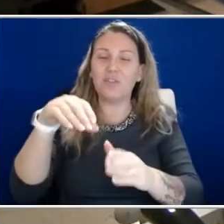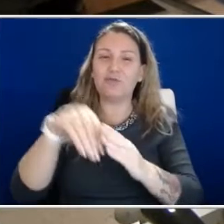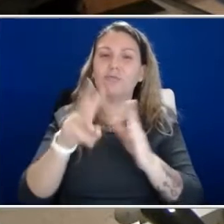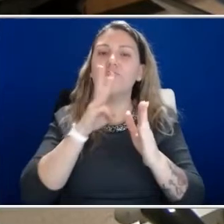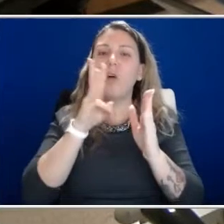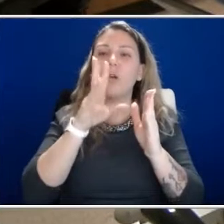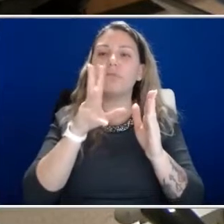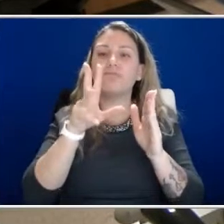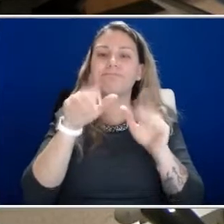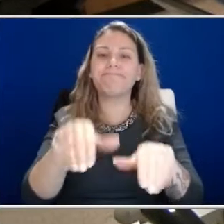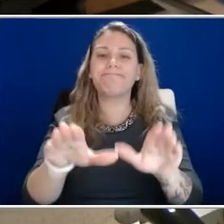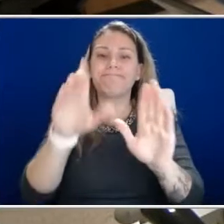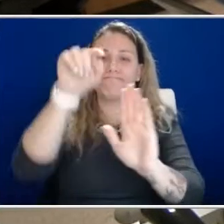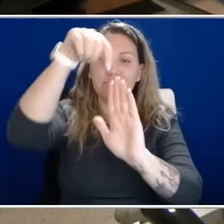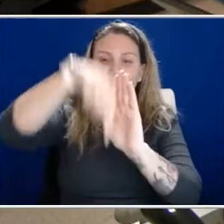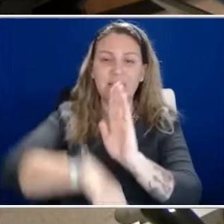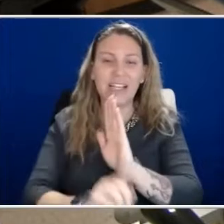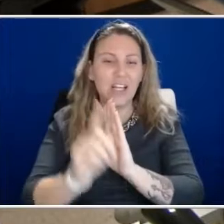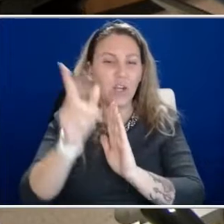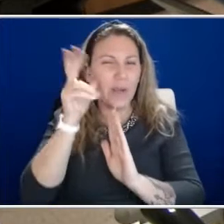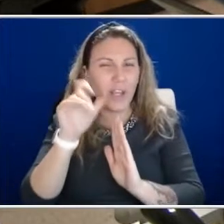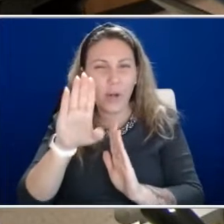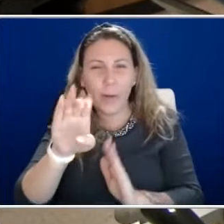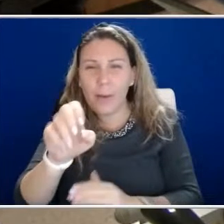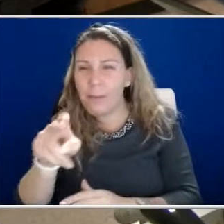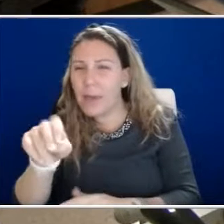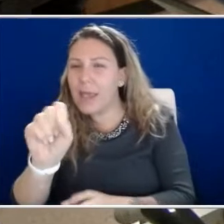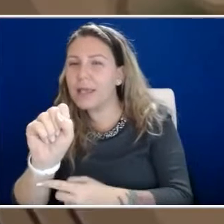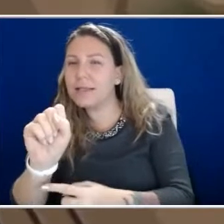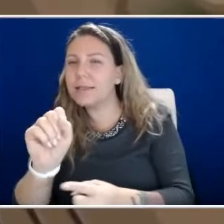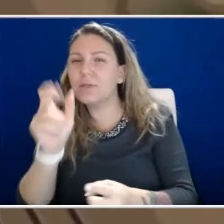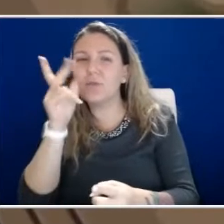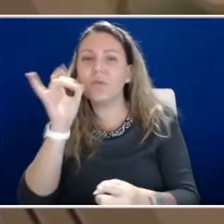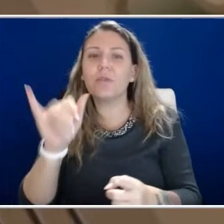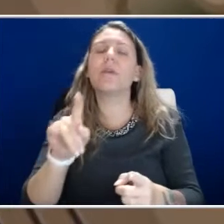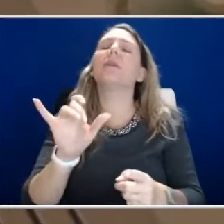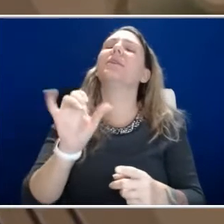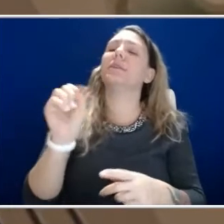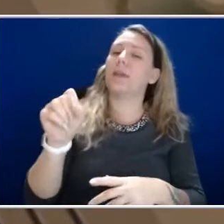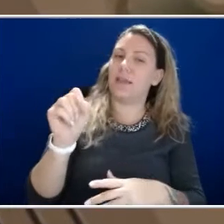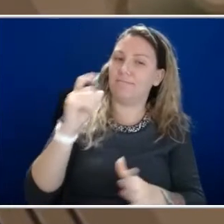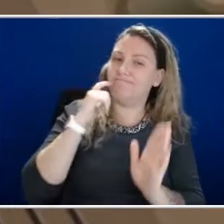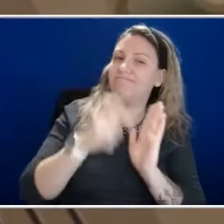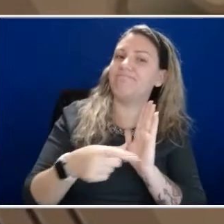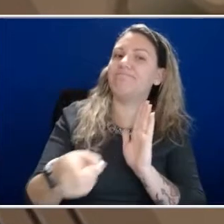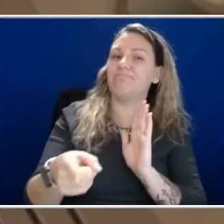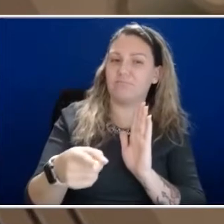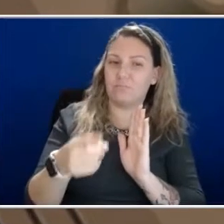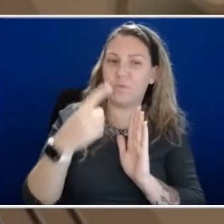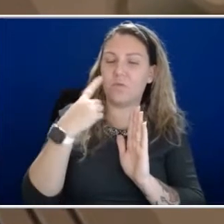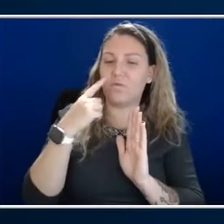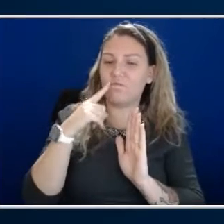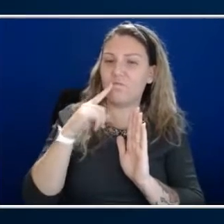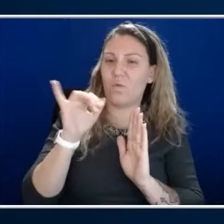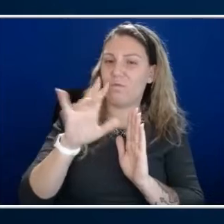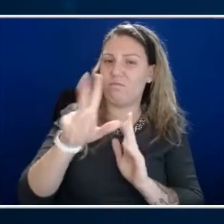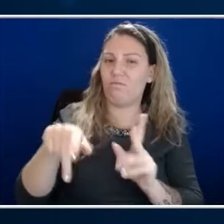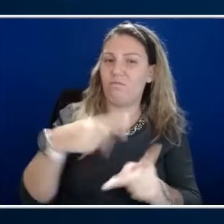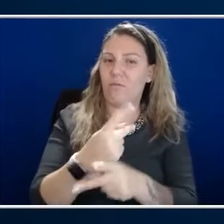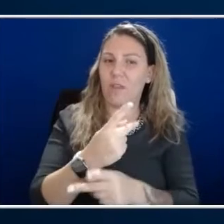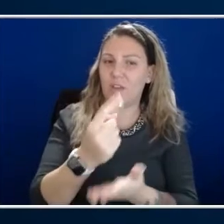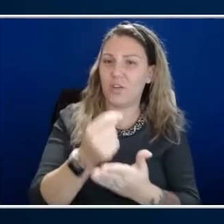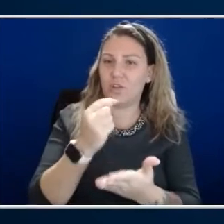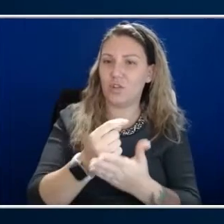bends? Exactly, exactly. And that's the other primary indication for hyperbarics, where it's the standalone therapy for